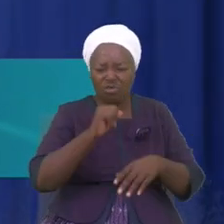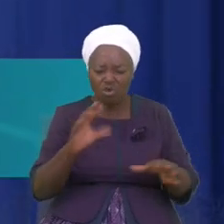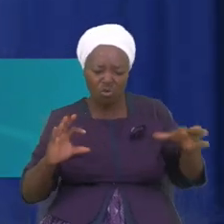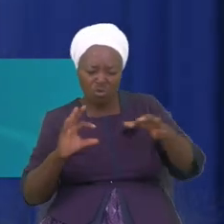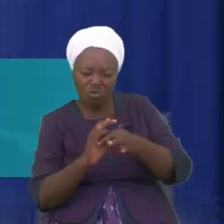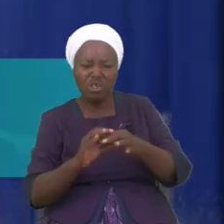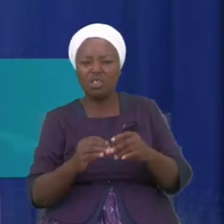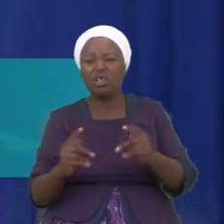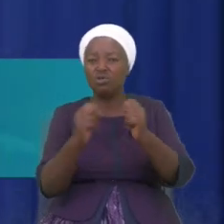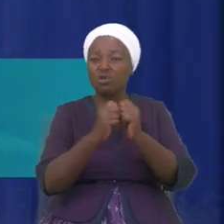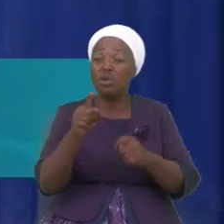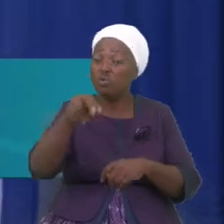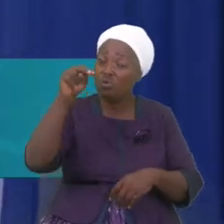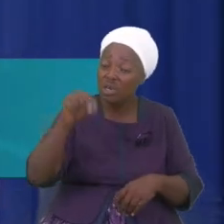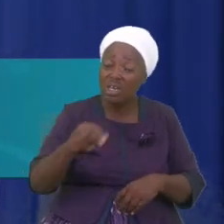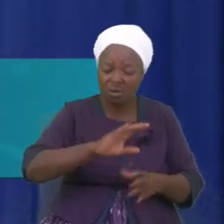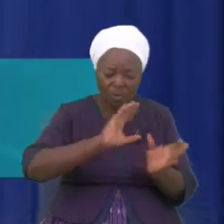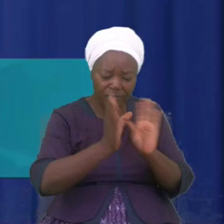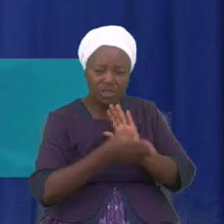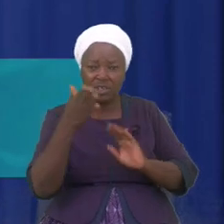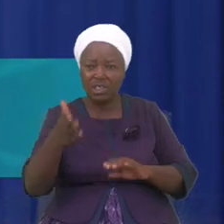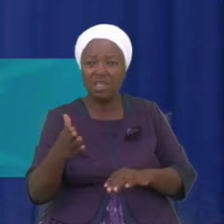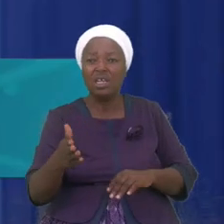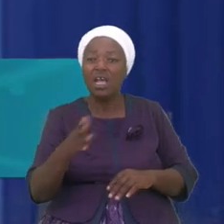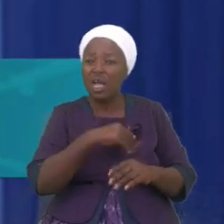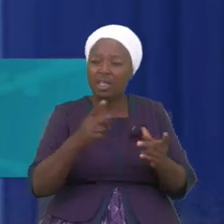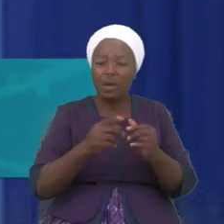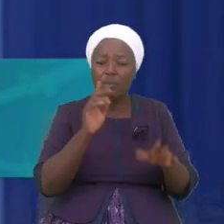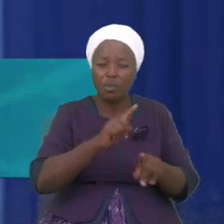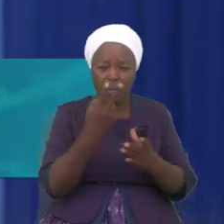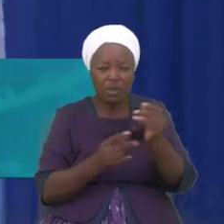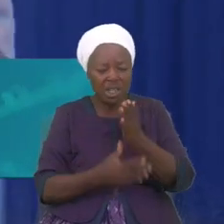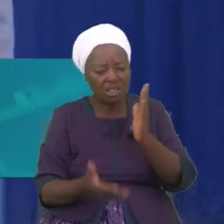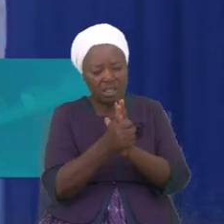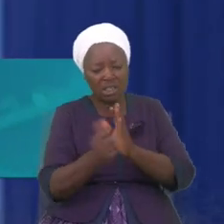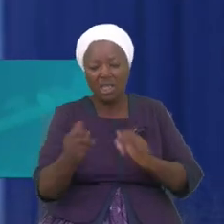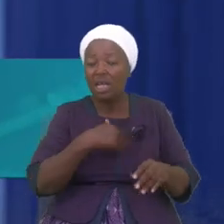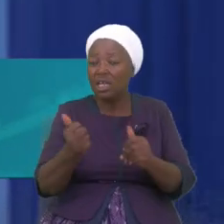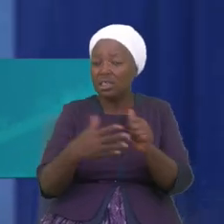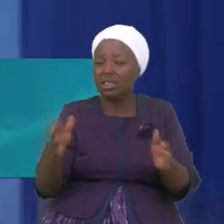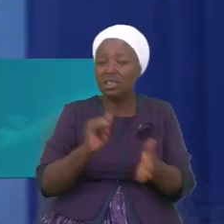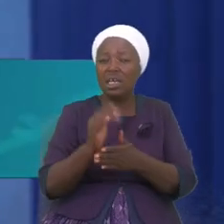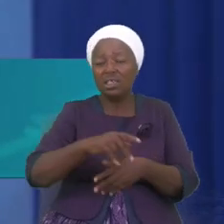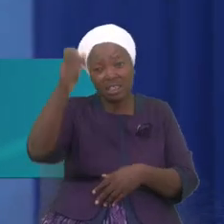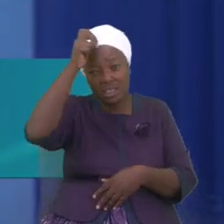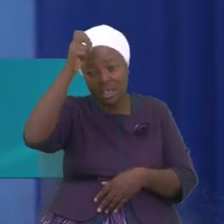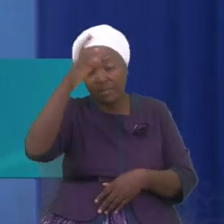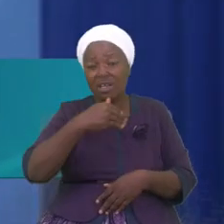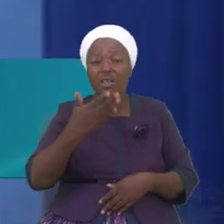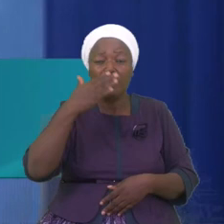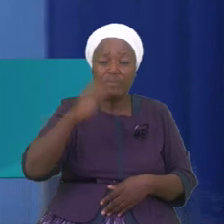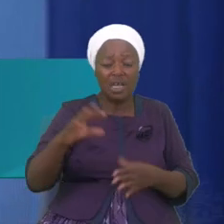together. You need a conversion there, which is skill. And anything like, you know, demons and evil